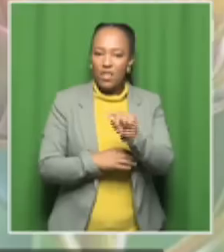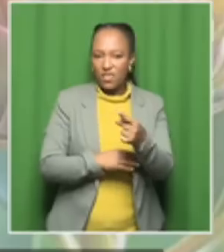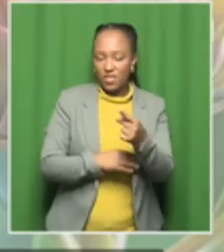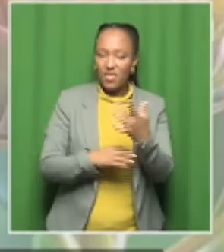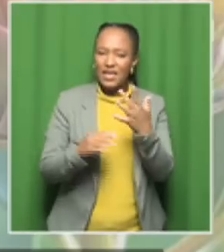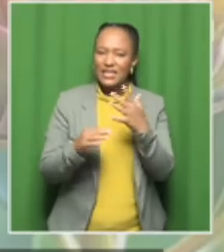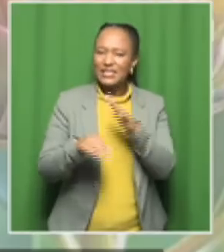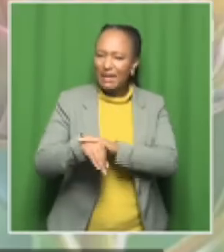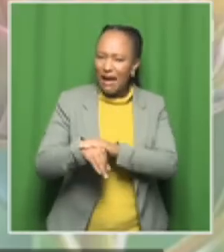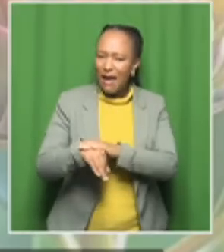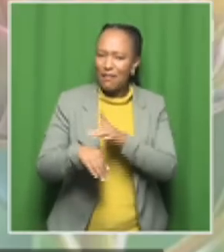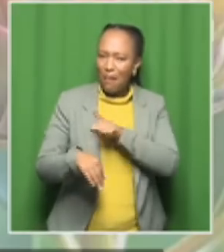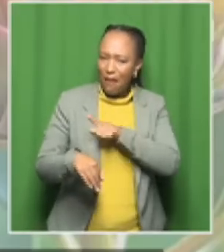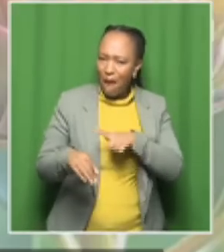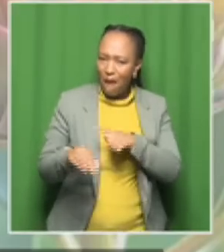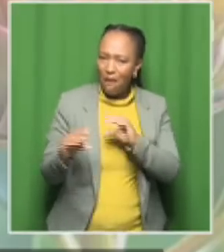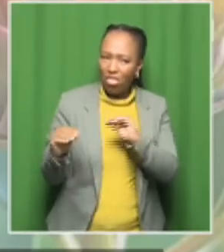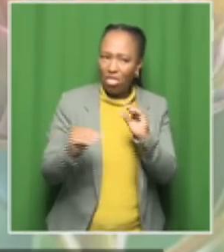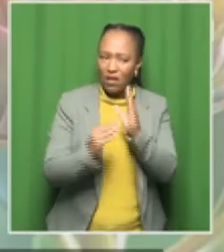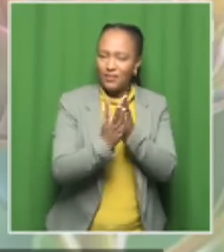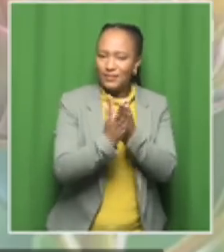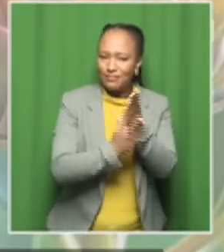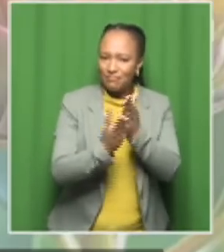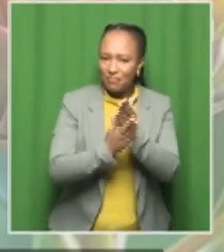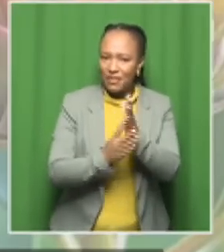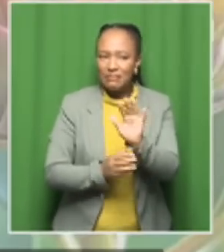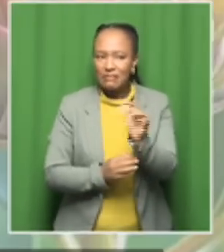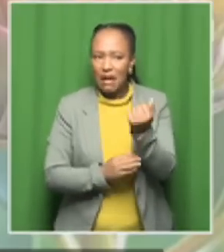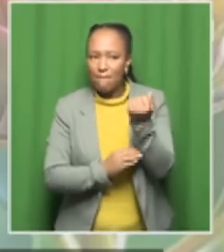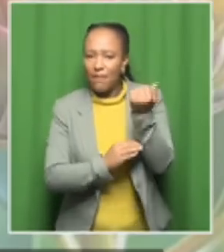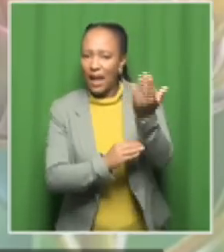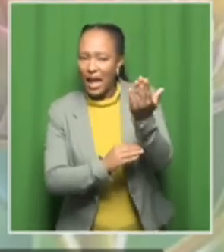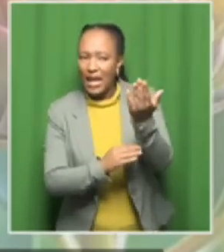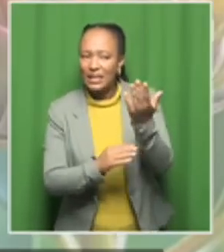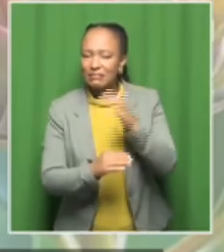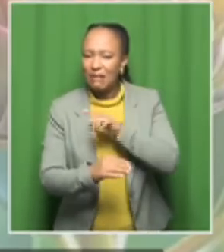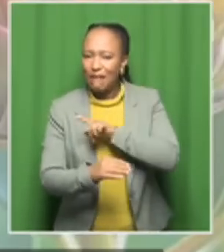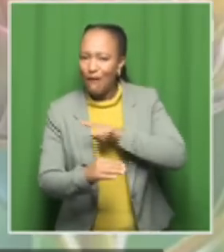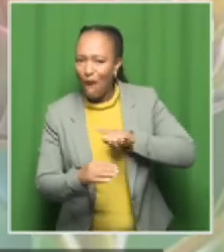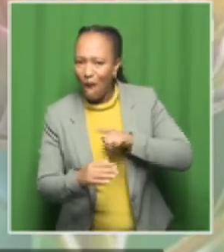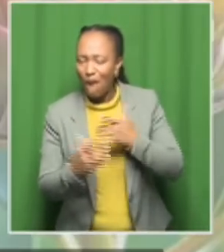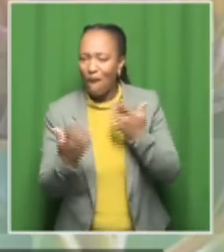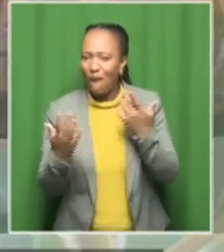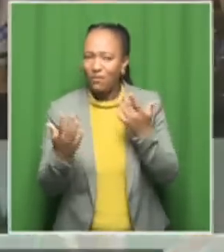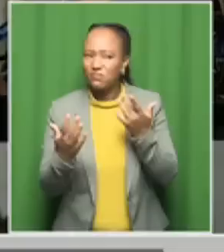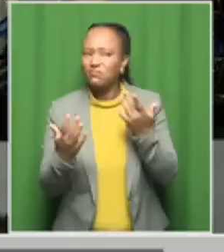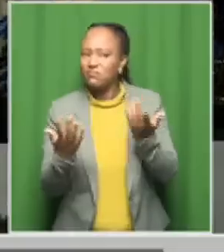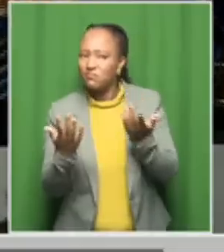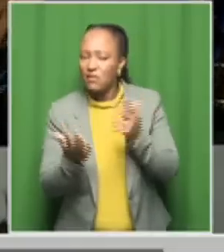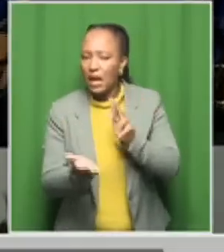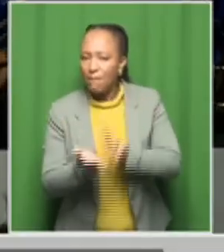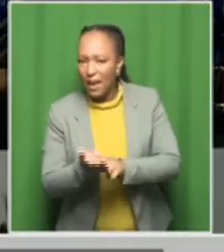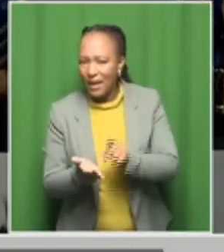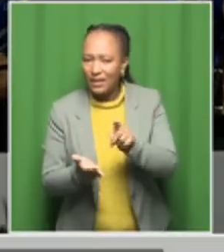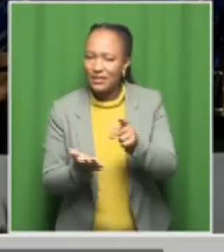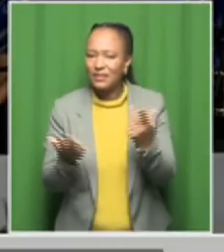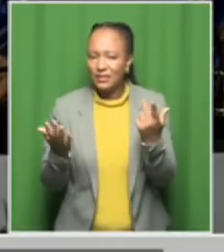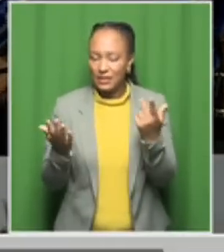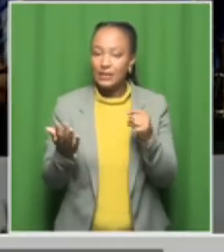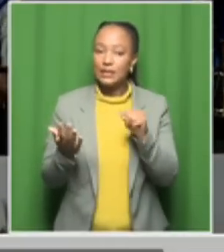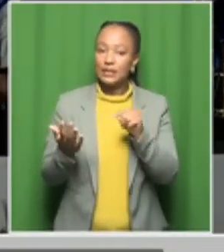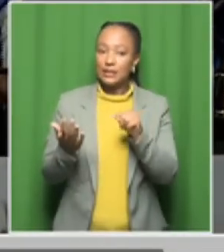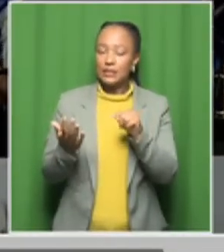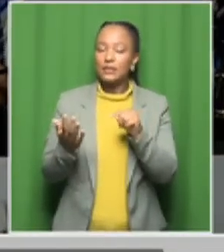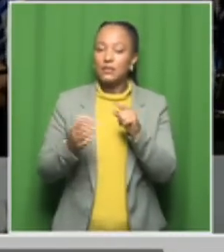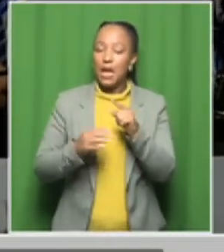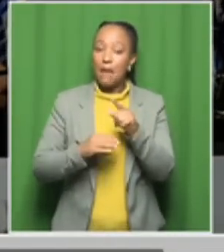time for a country to actually qualify and have results from it. So this is an example of an existing mechanism